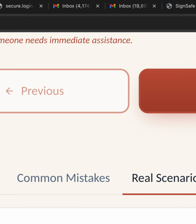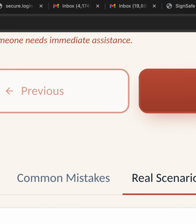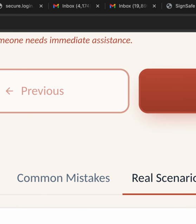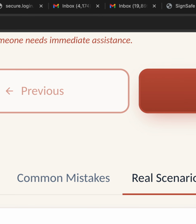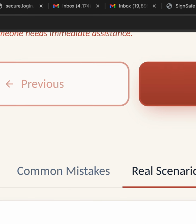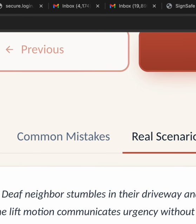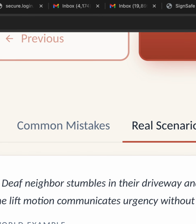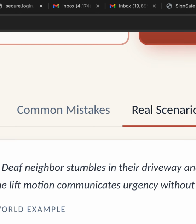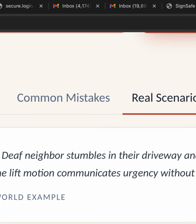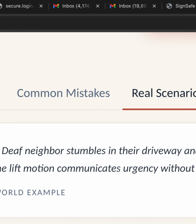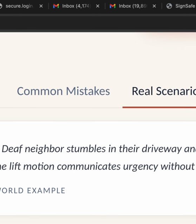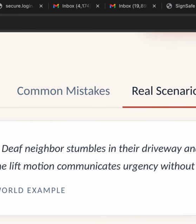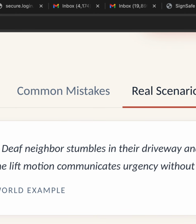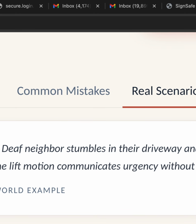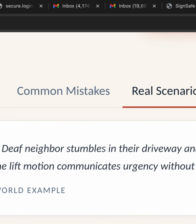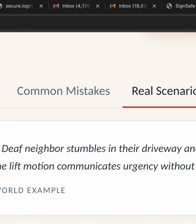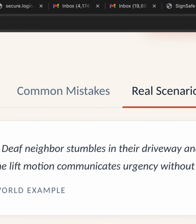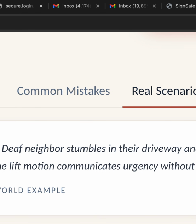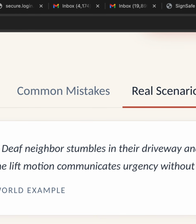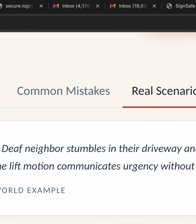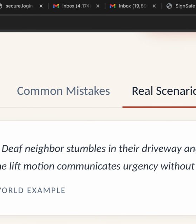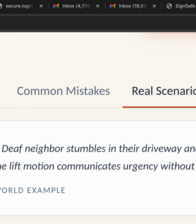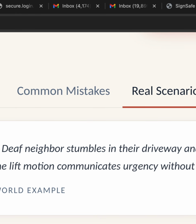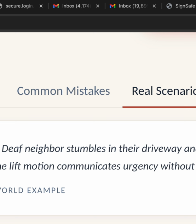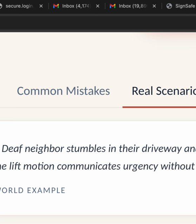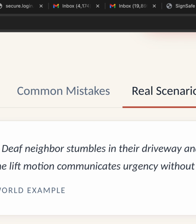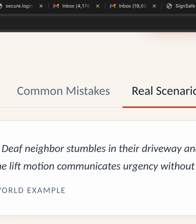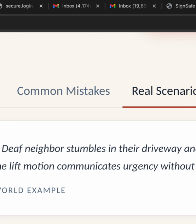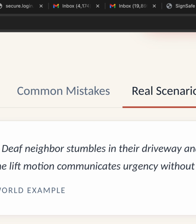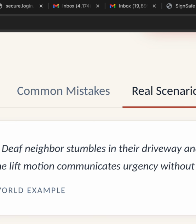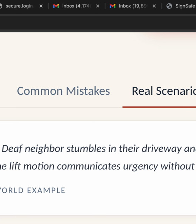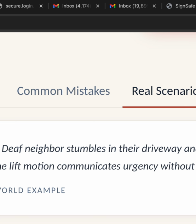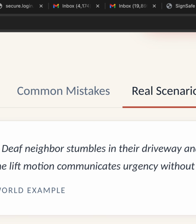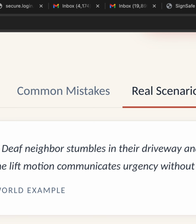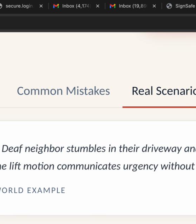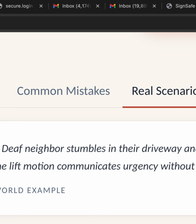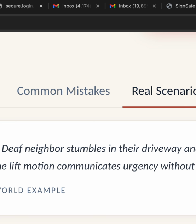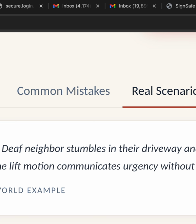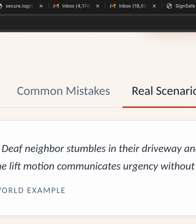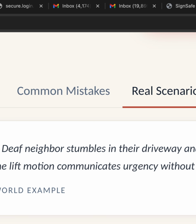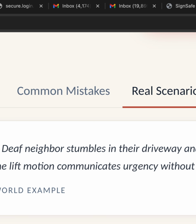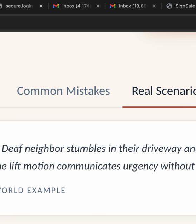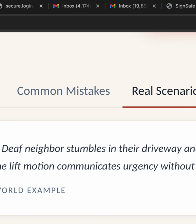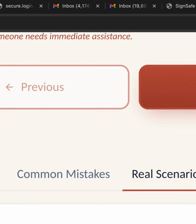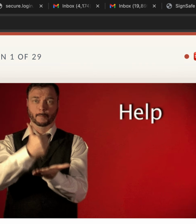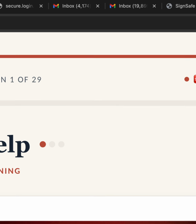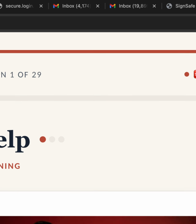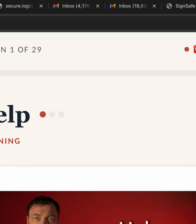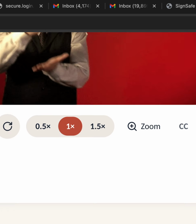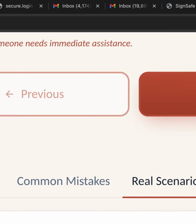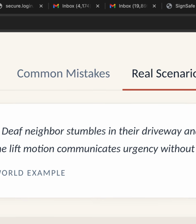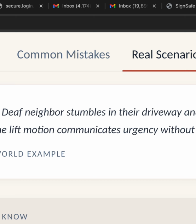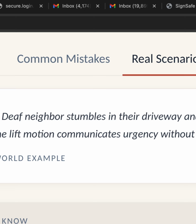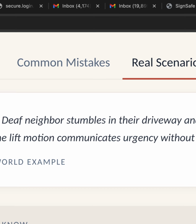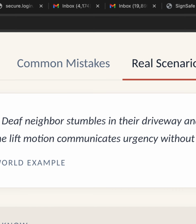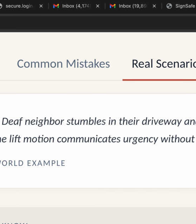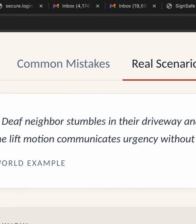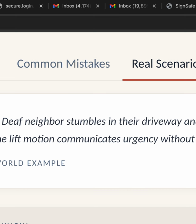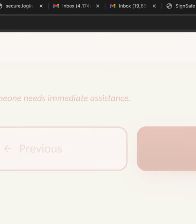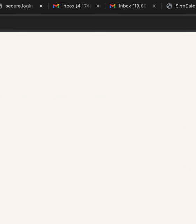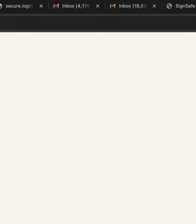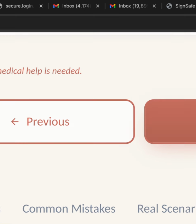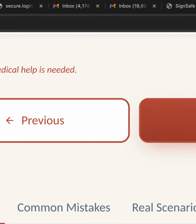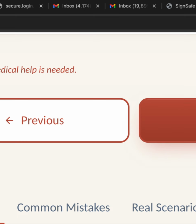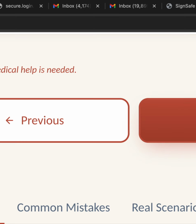special insight or like a fun fact, and there are also other related signs. Maybe somebody is in emergency, and after reaching out